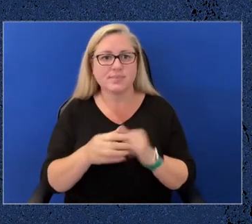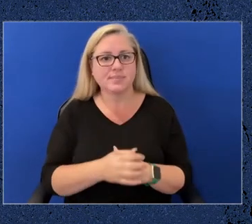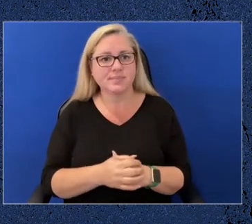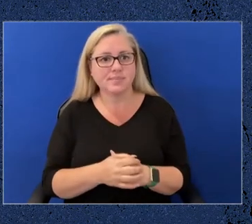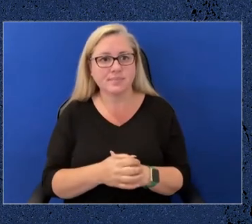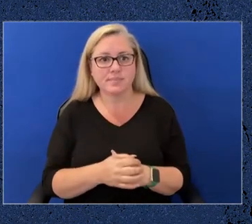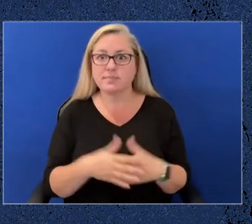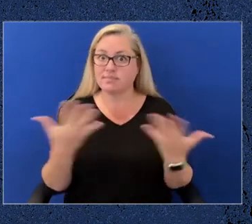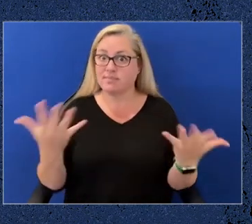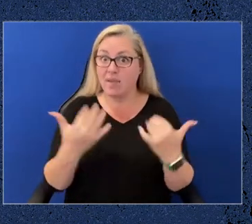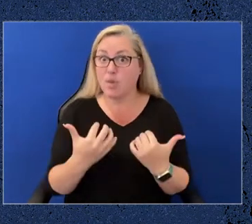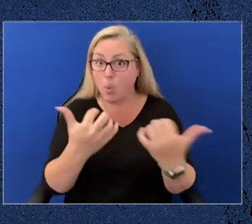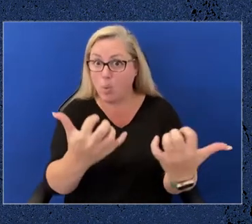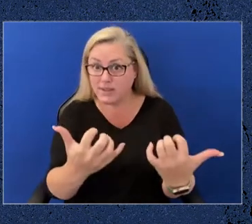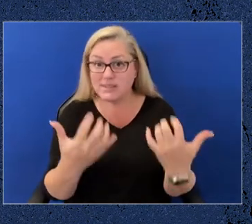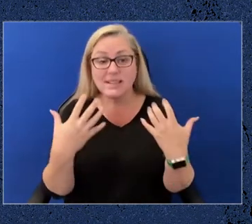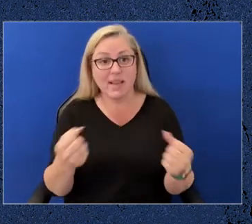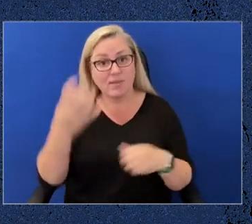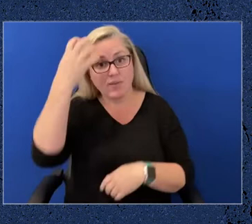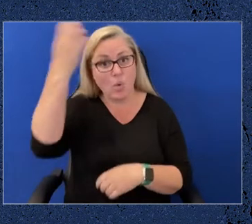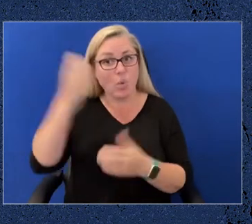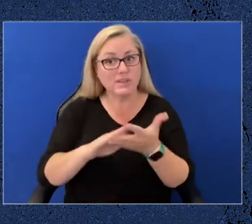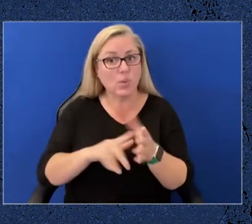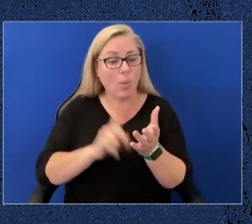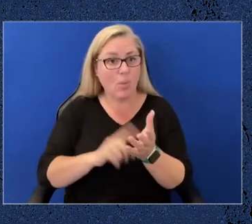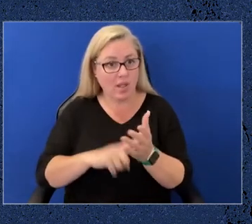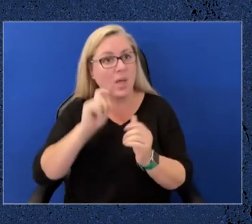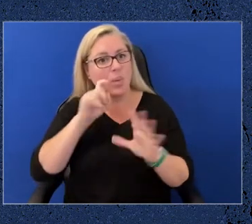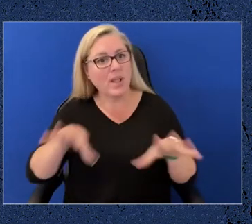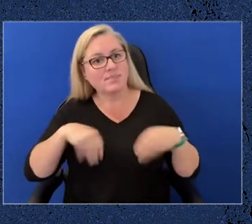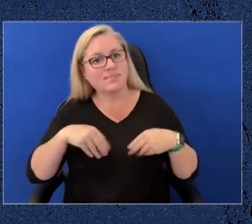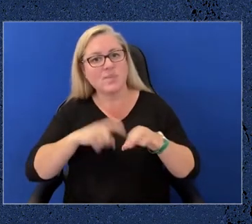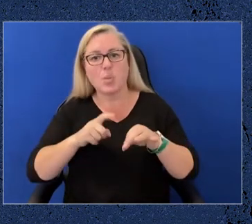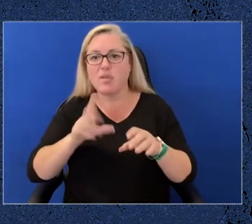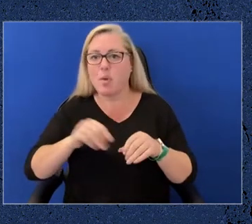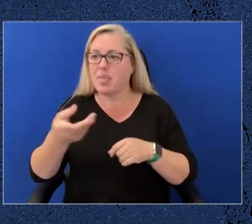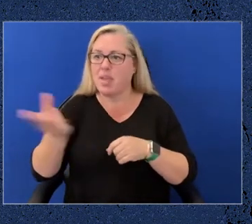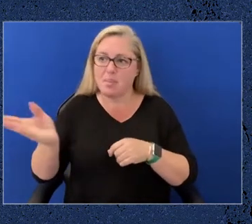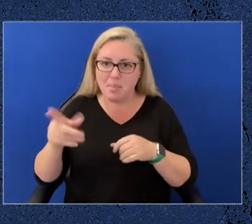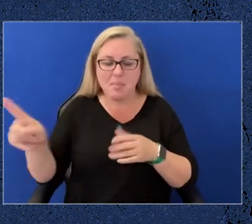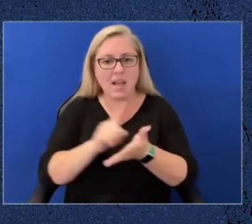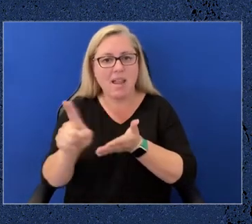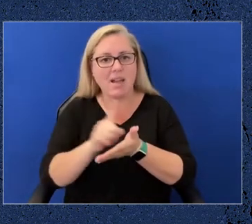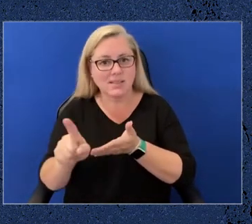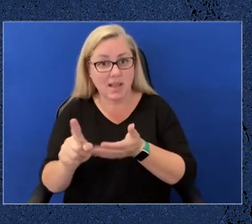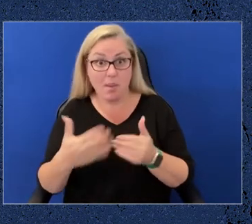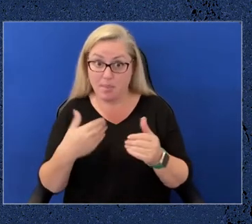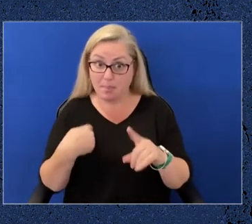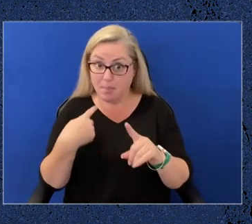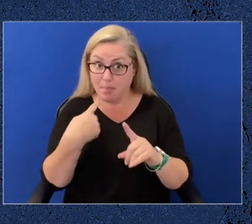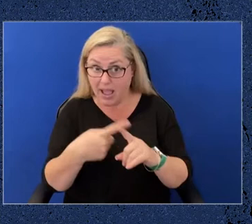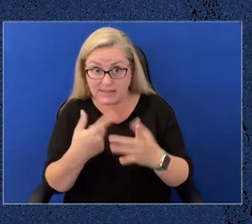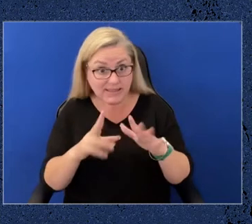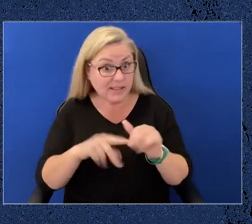And we have an audience here in Queen's Hall. We'll be taking their questions a little bit later. But we'd also love to hear from you. If you